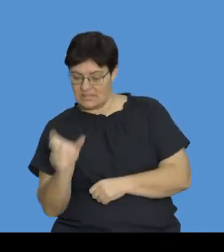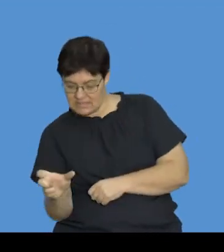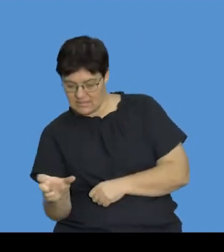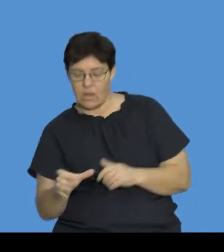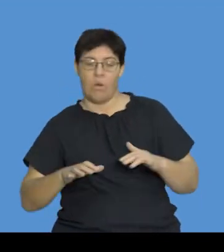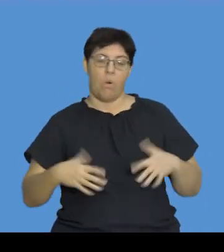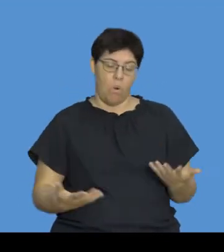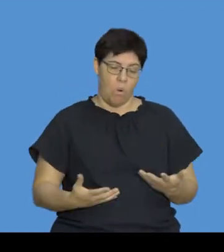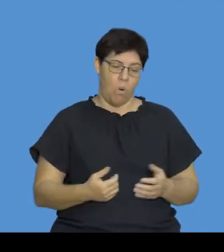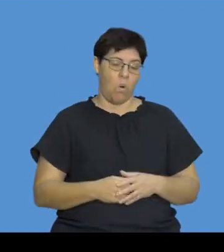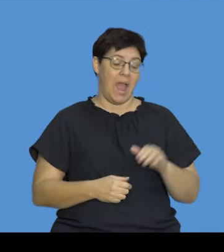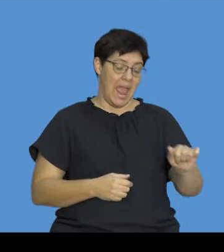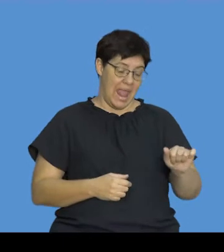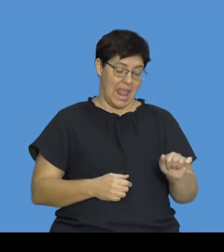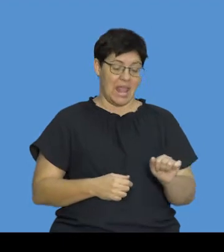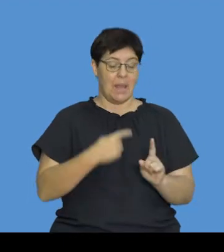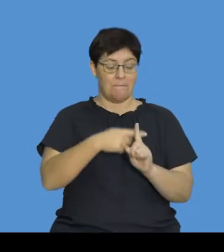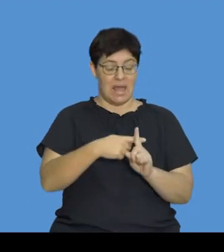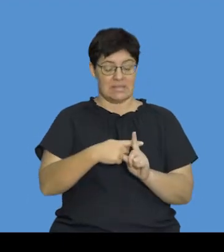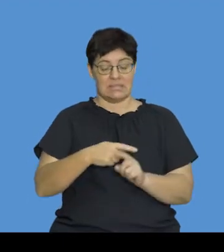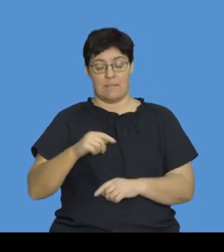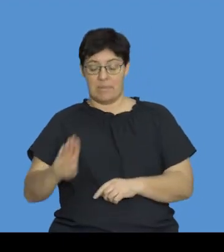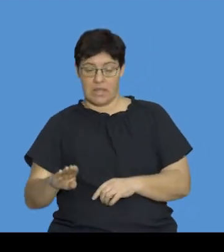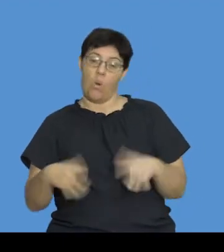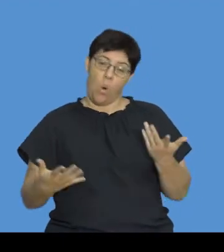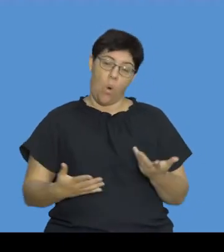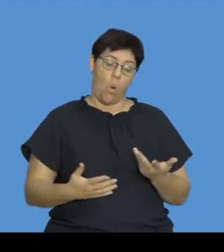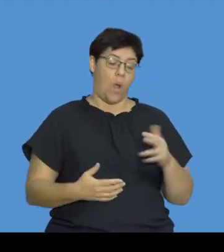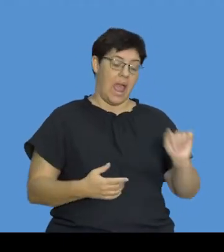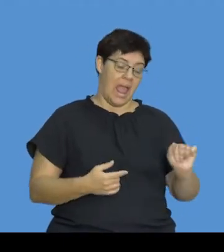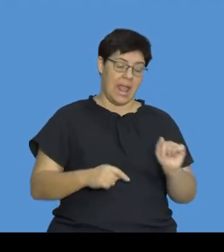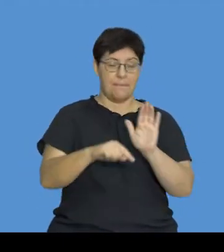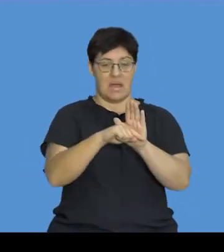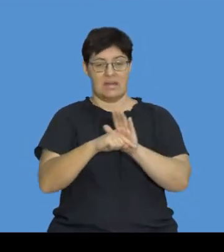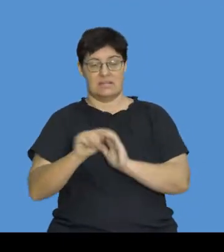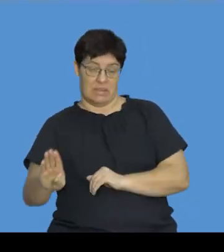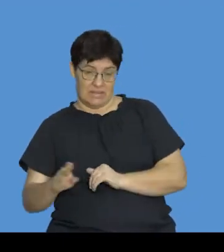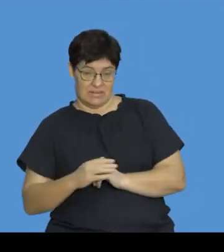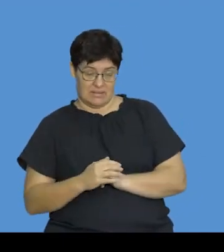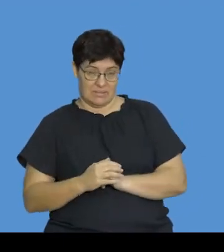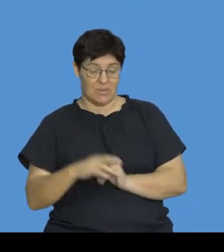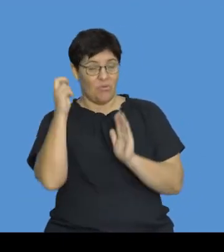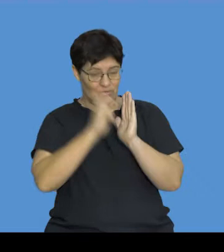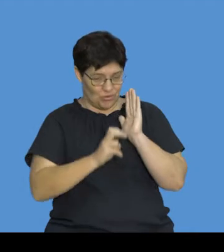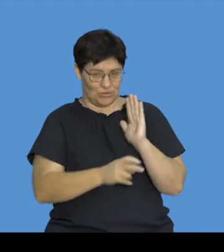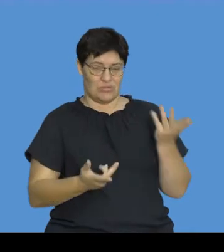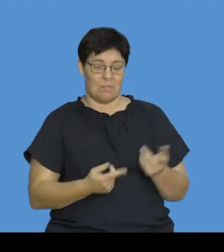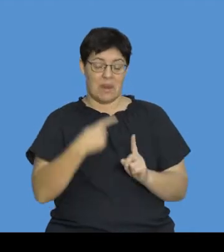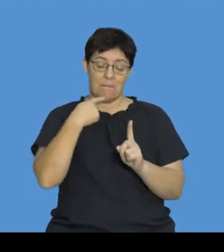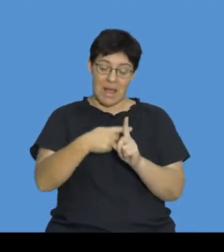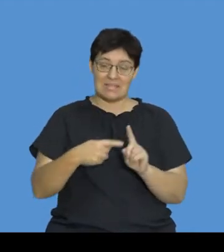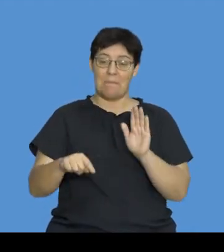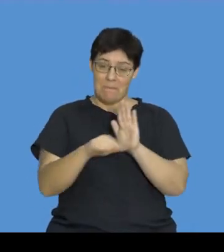or A minus B. So the two operations that govern a binomial will be plus